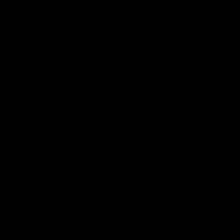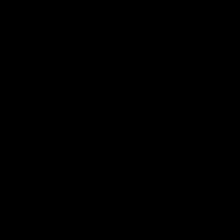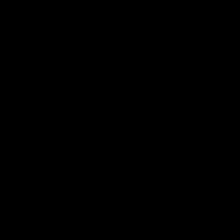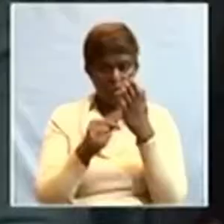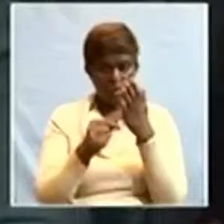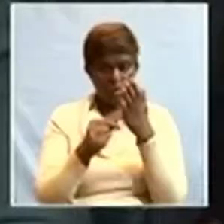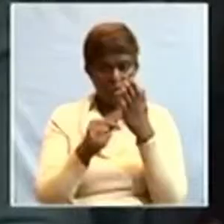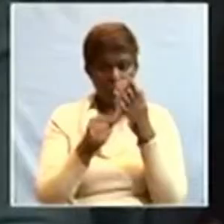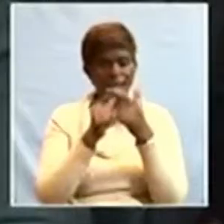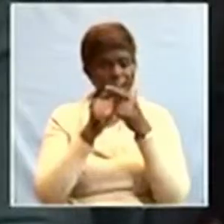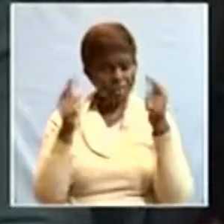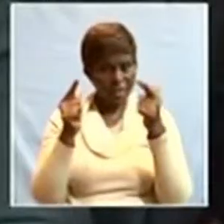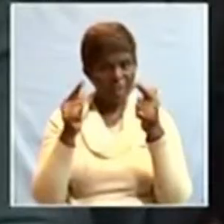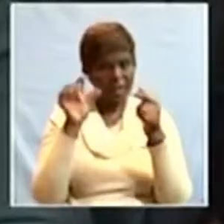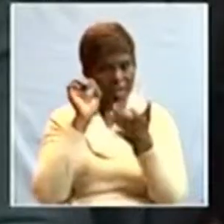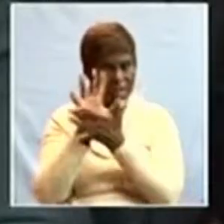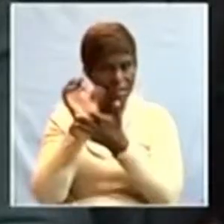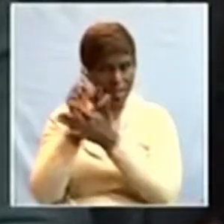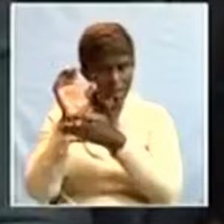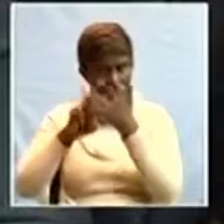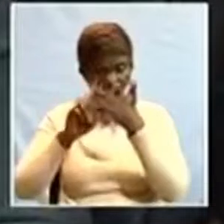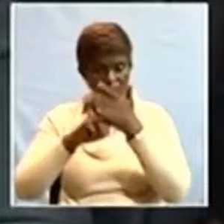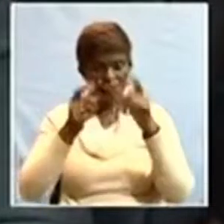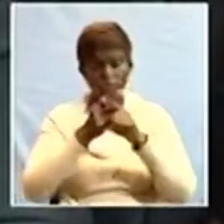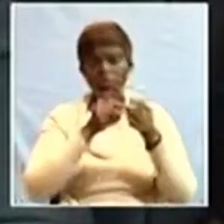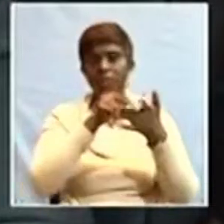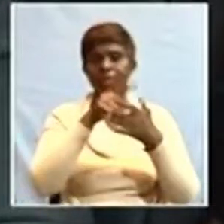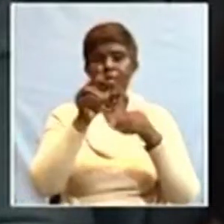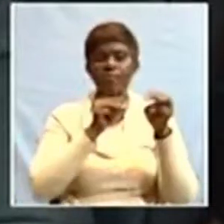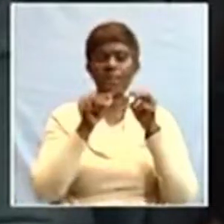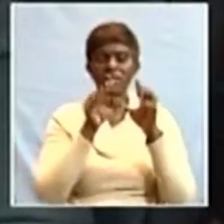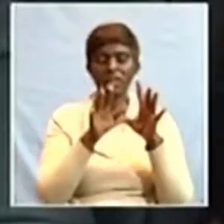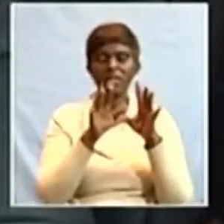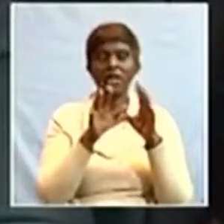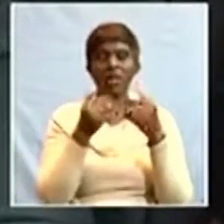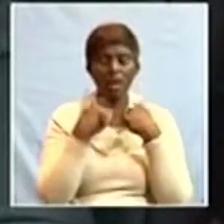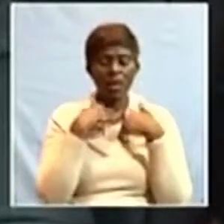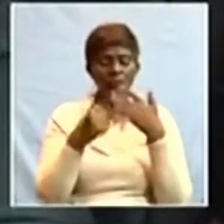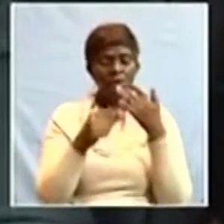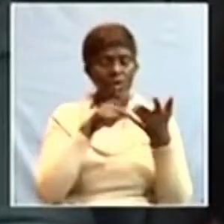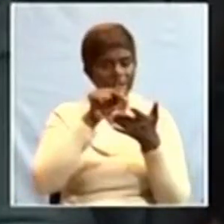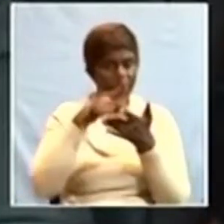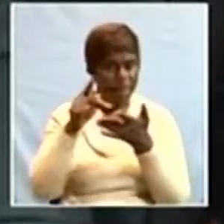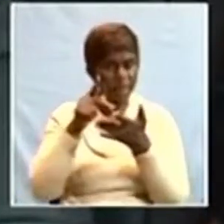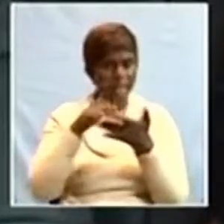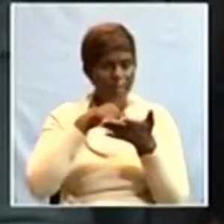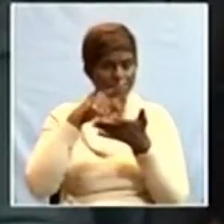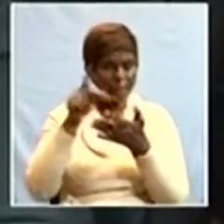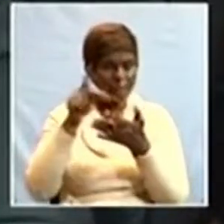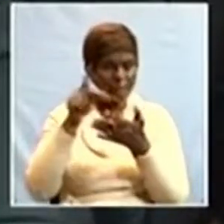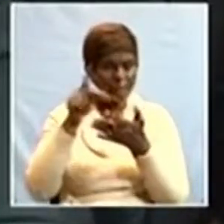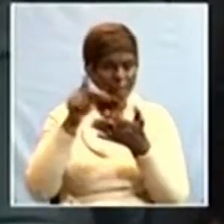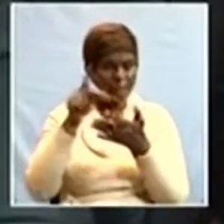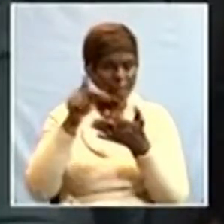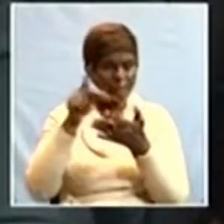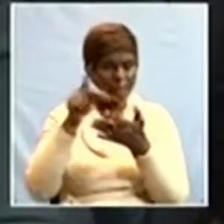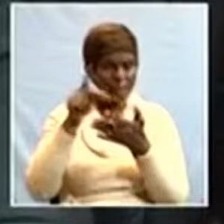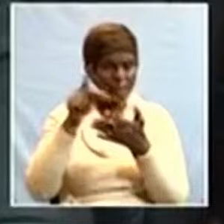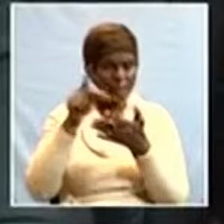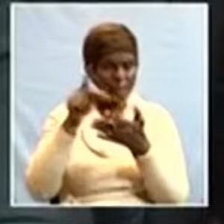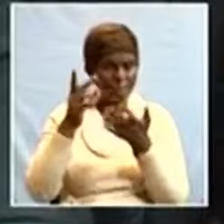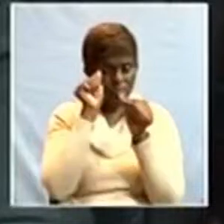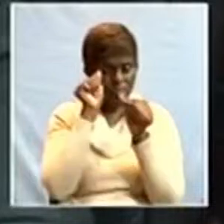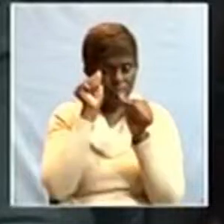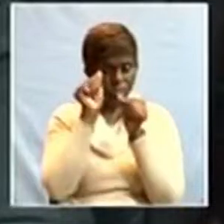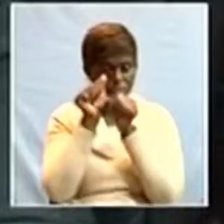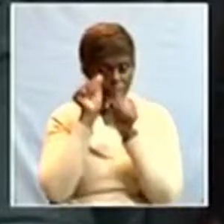The large cash withdrawals by the pay point managers, has the payment service provider service